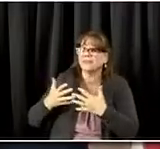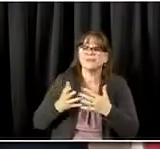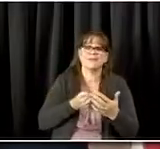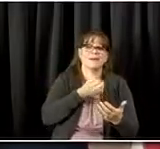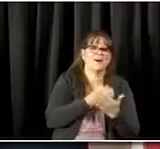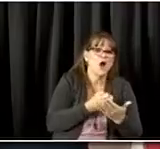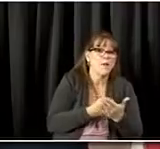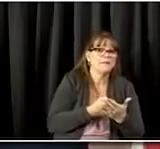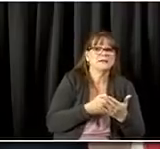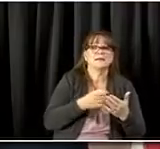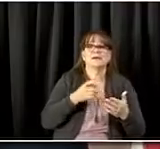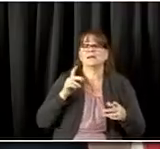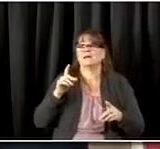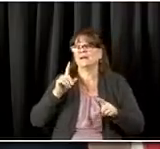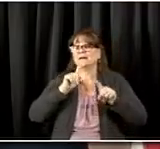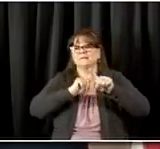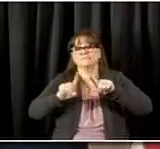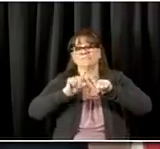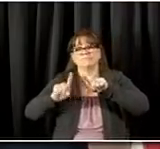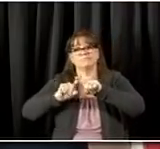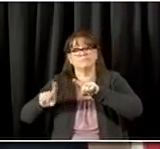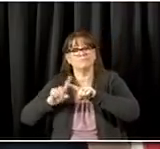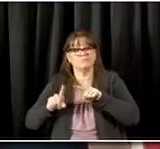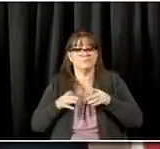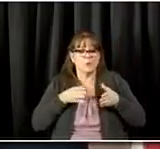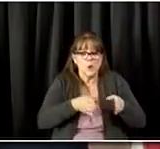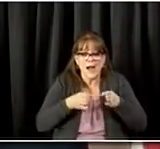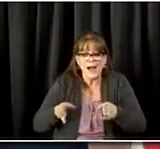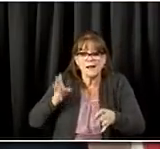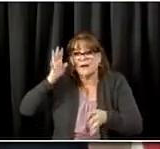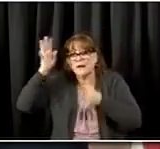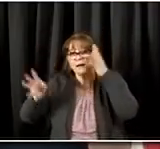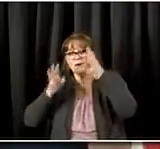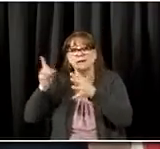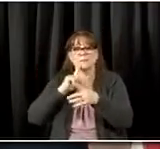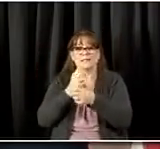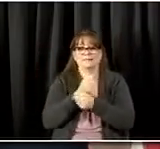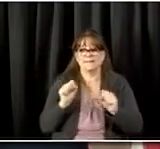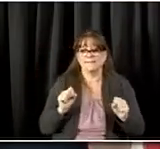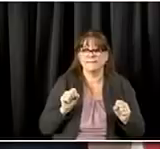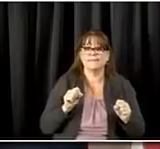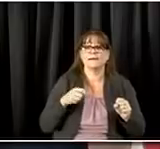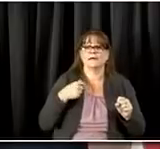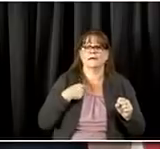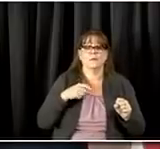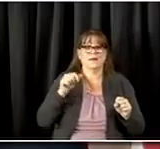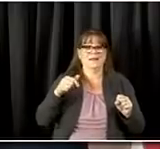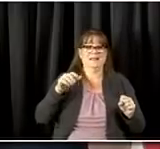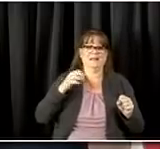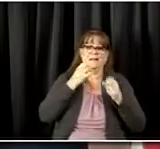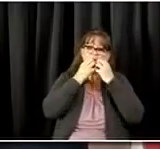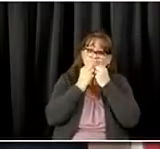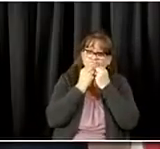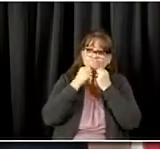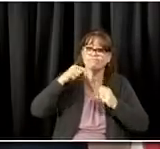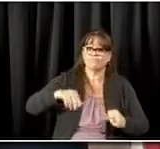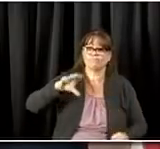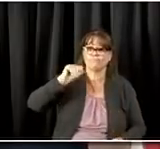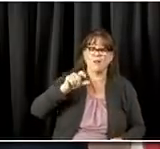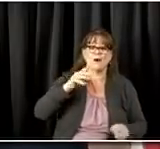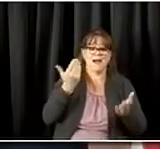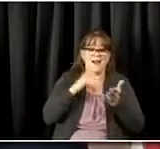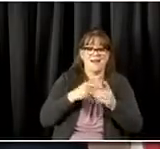all valid points. But we need to have a cohesive statewide response that really accounts for all of those factors,